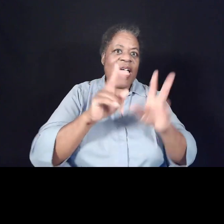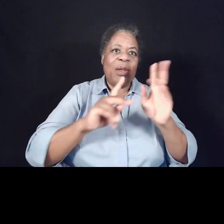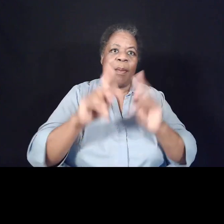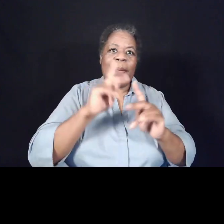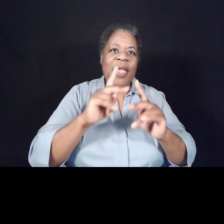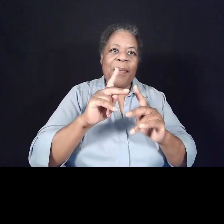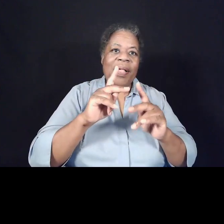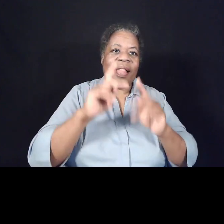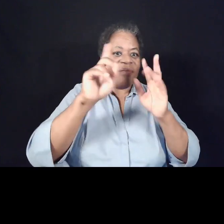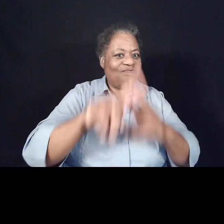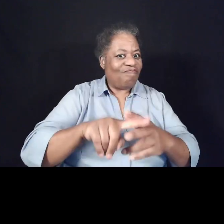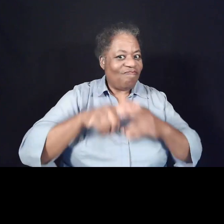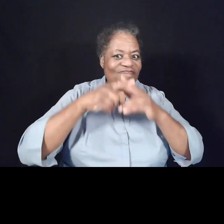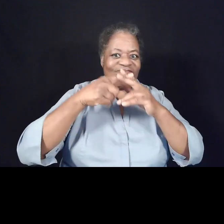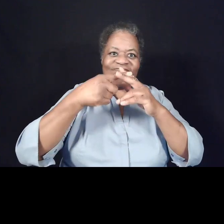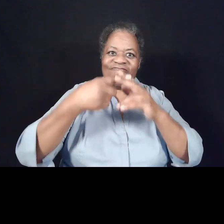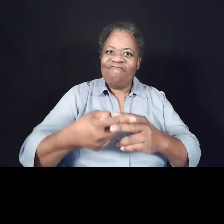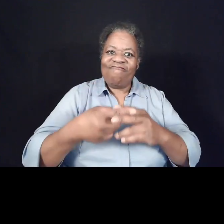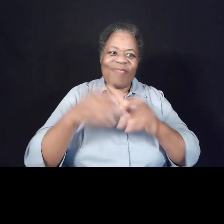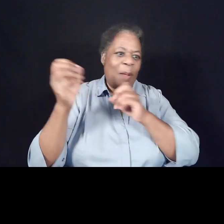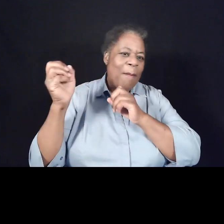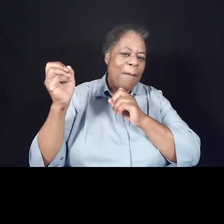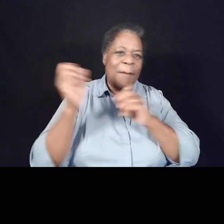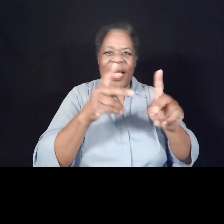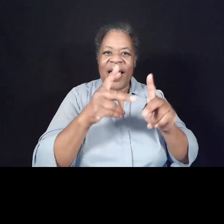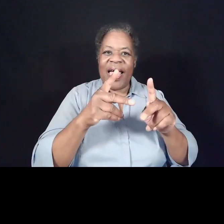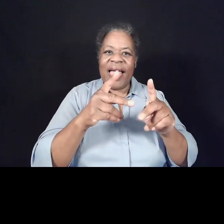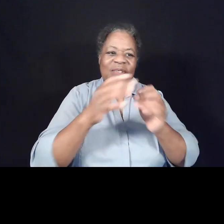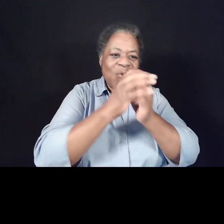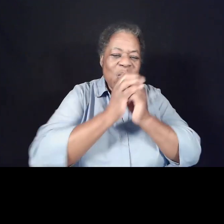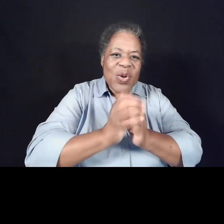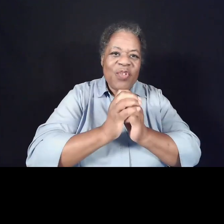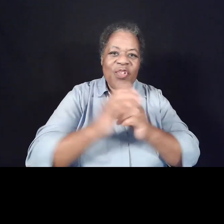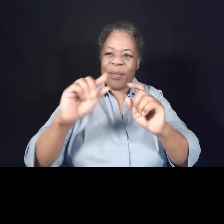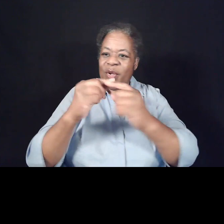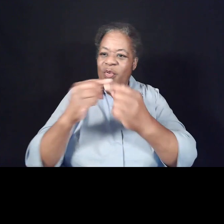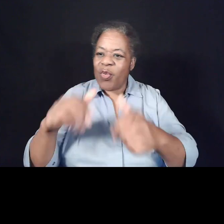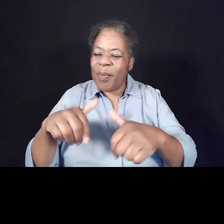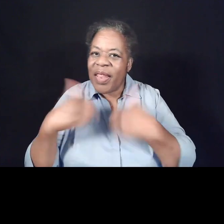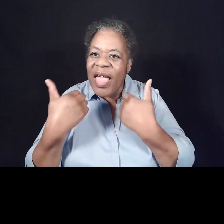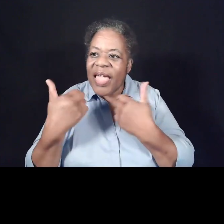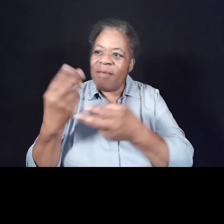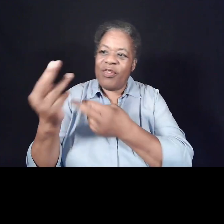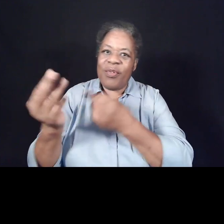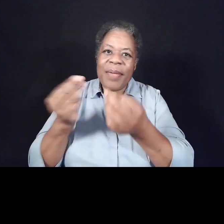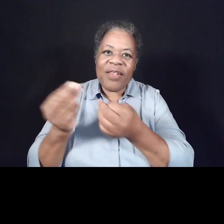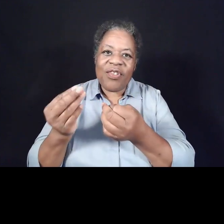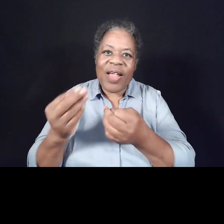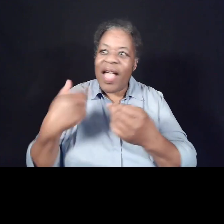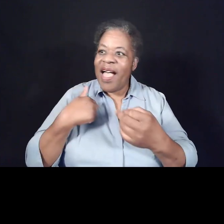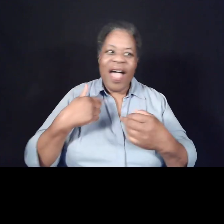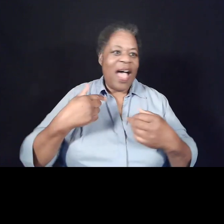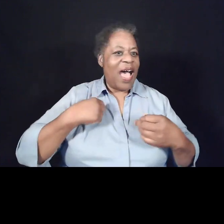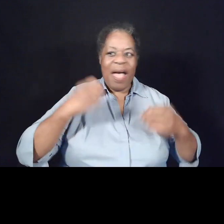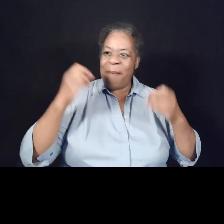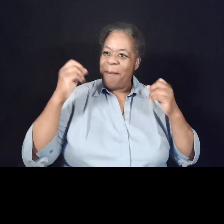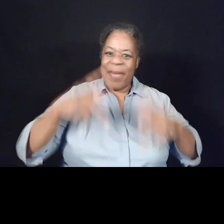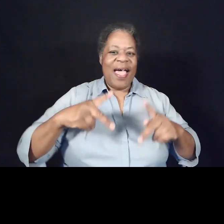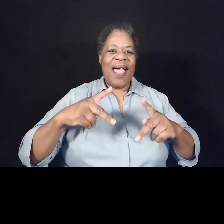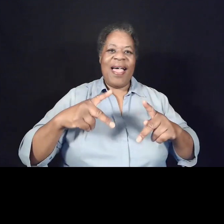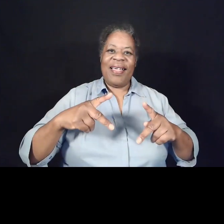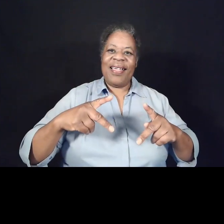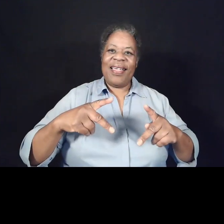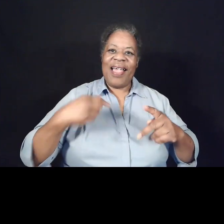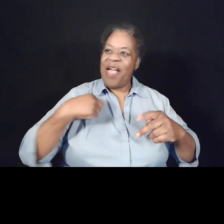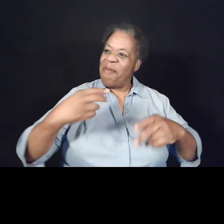just finding their way back to worship, to group life, to ministry. "I'm back," they say.